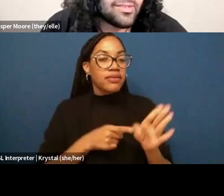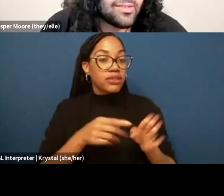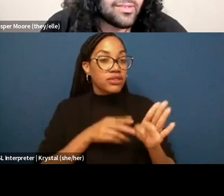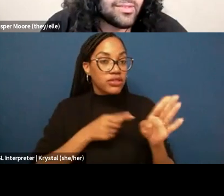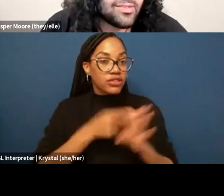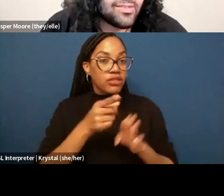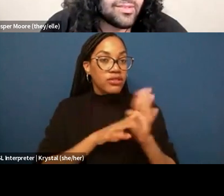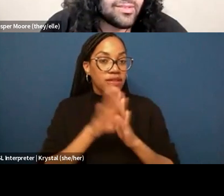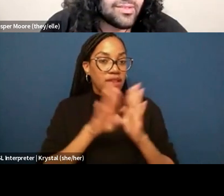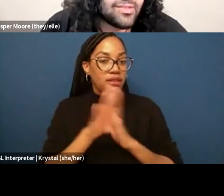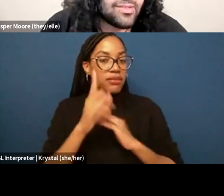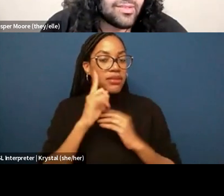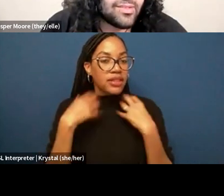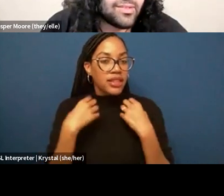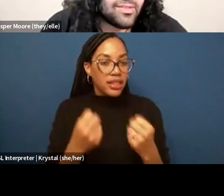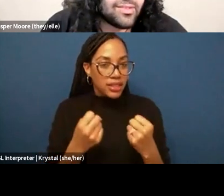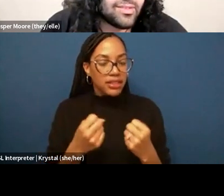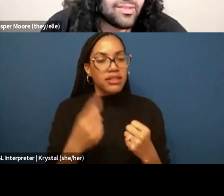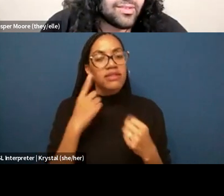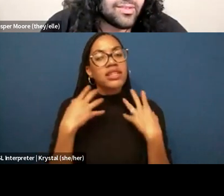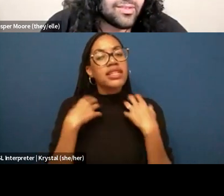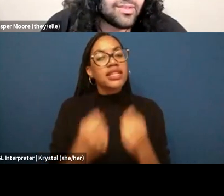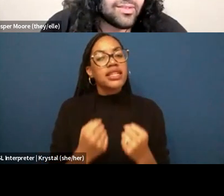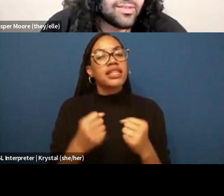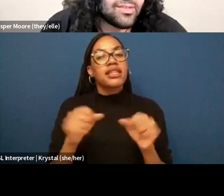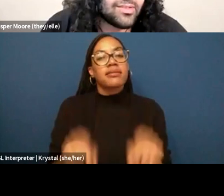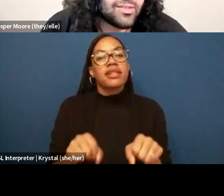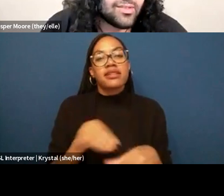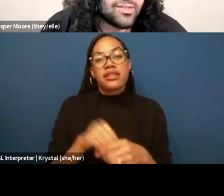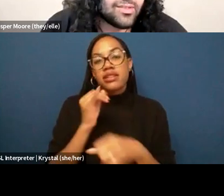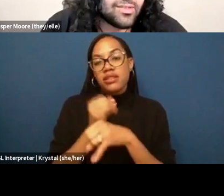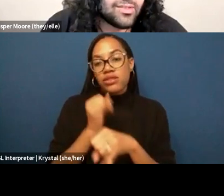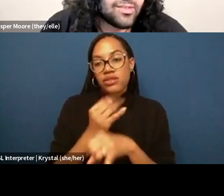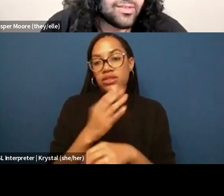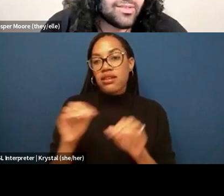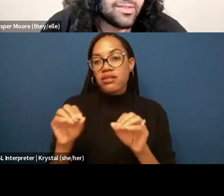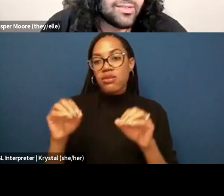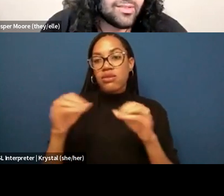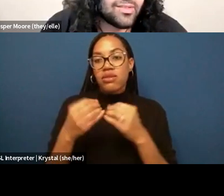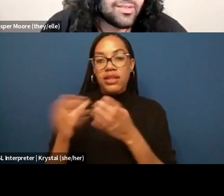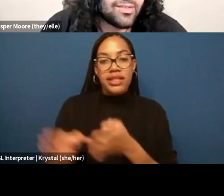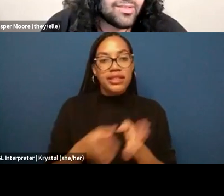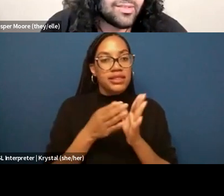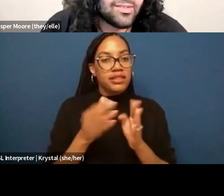capacity builders for healing or capacity within institutions and organizing groups to heal,